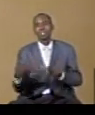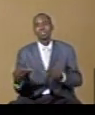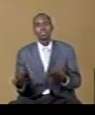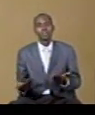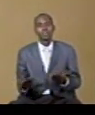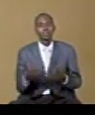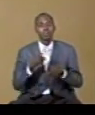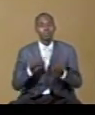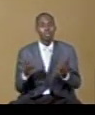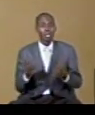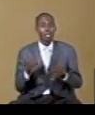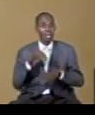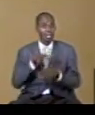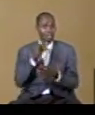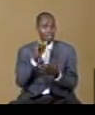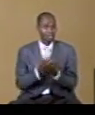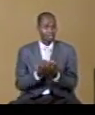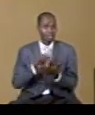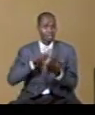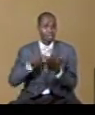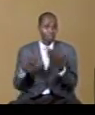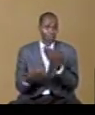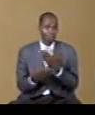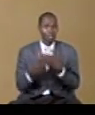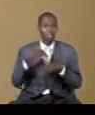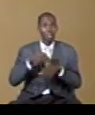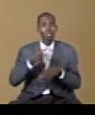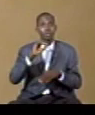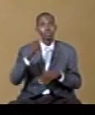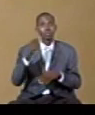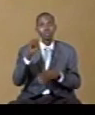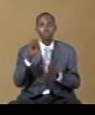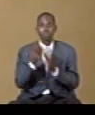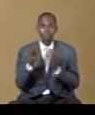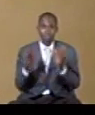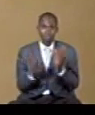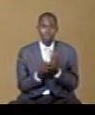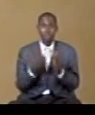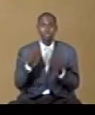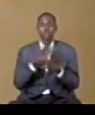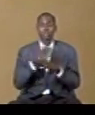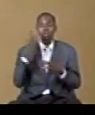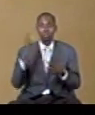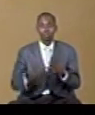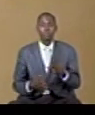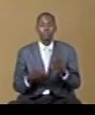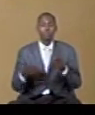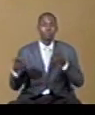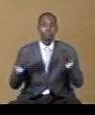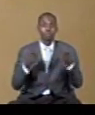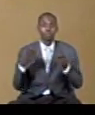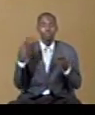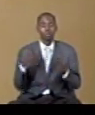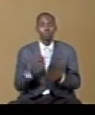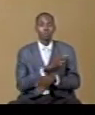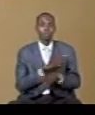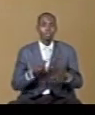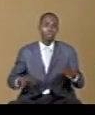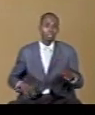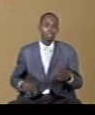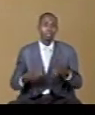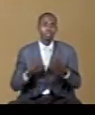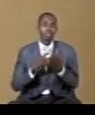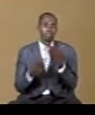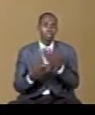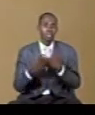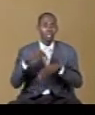during this crusade the complete dominion from Christ Global Crusade at